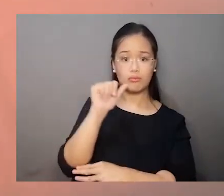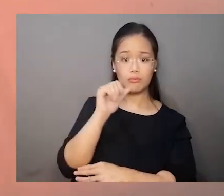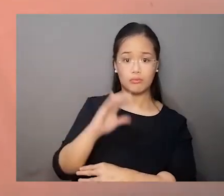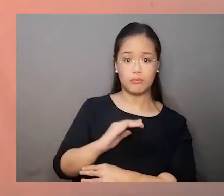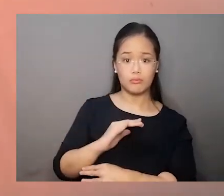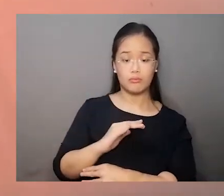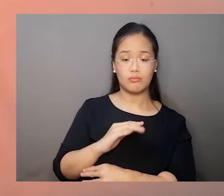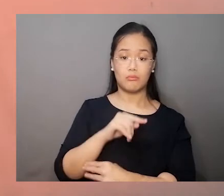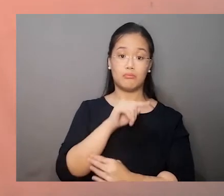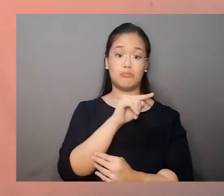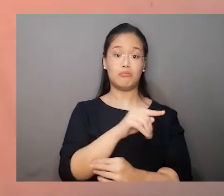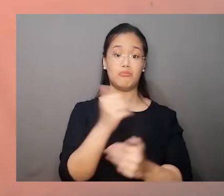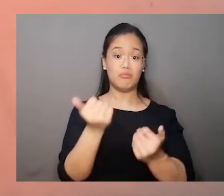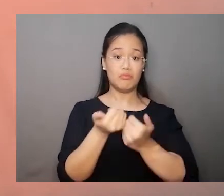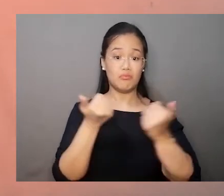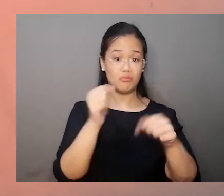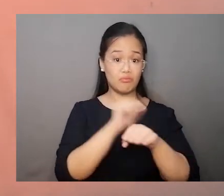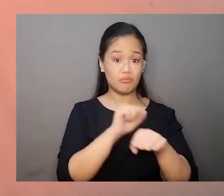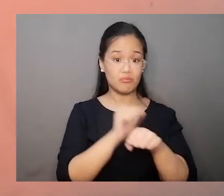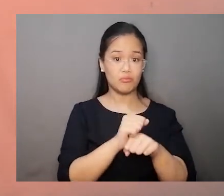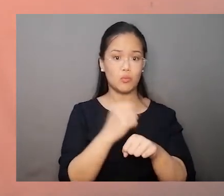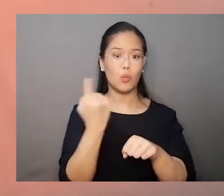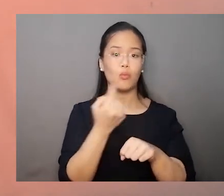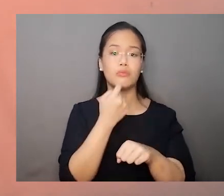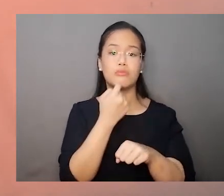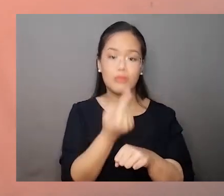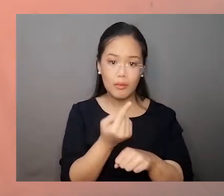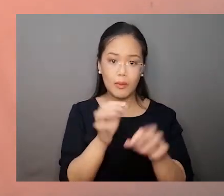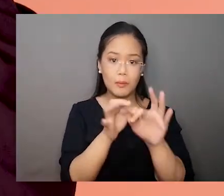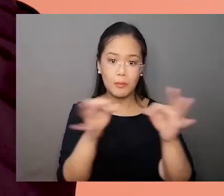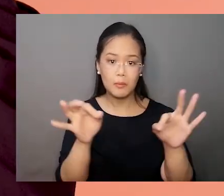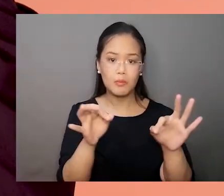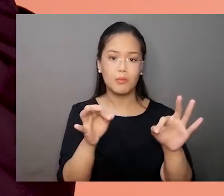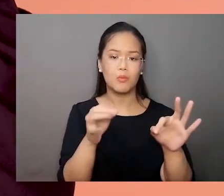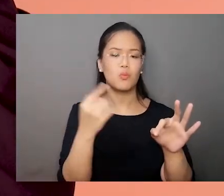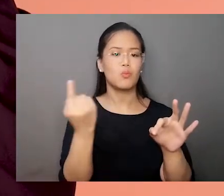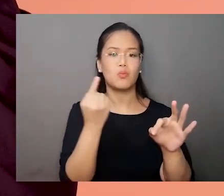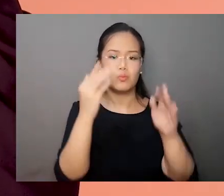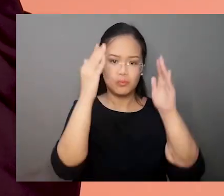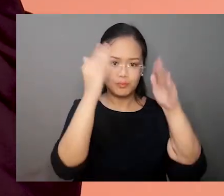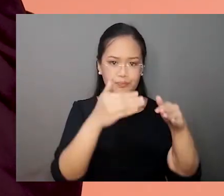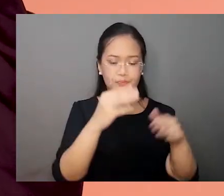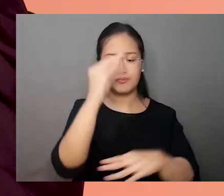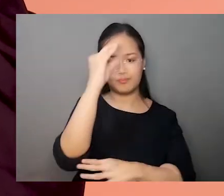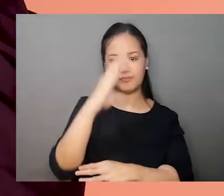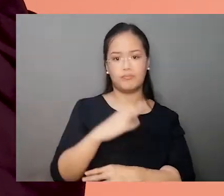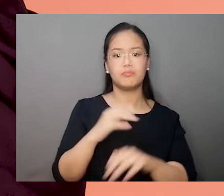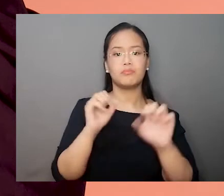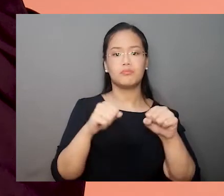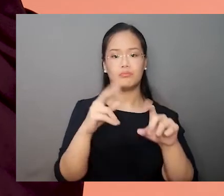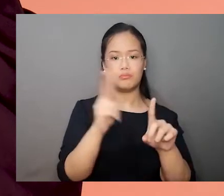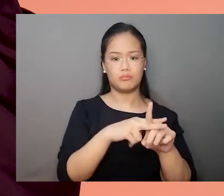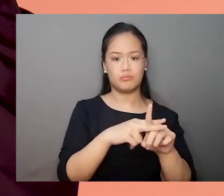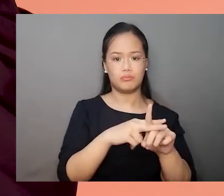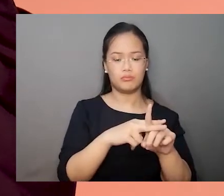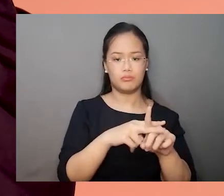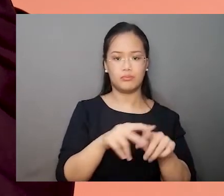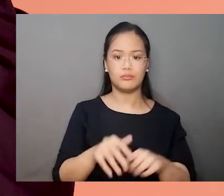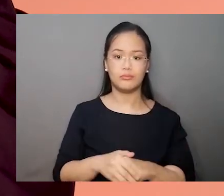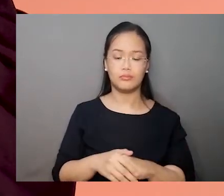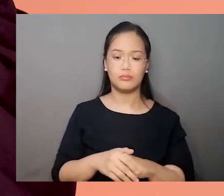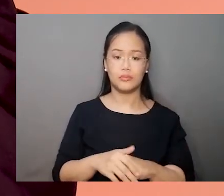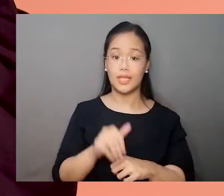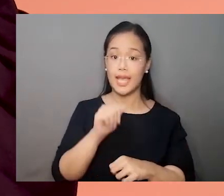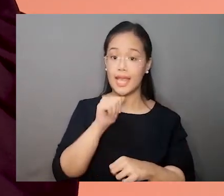explicitly requires that only men must apply. Indirect discrimination occurs when a law,